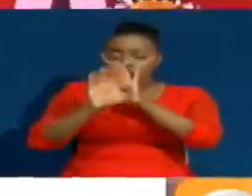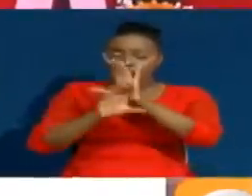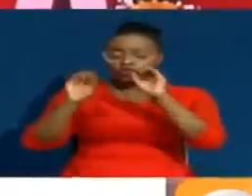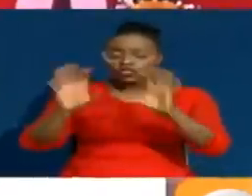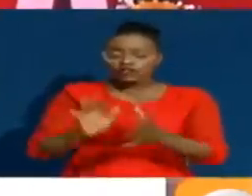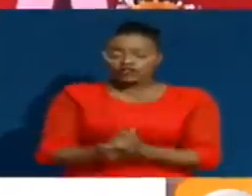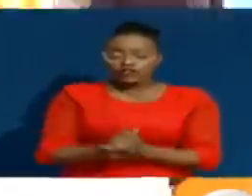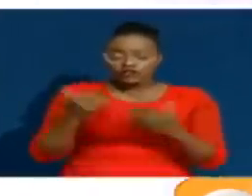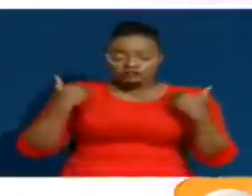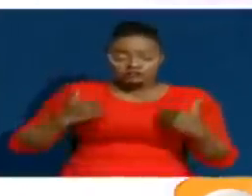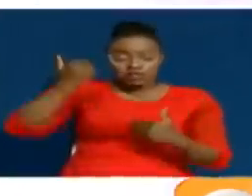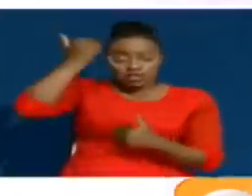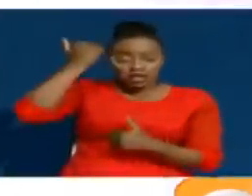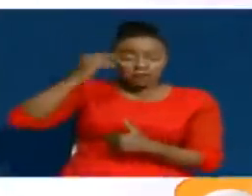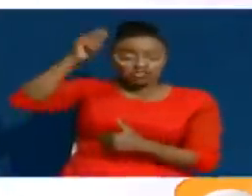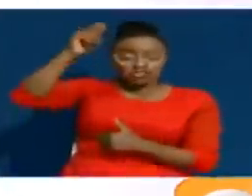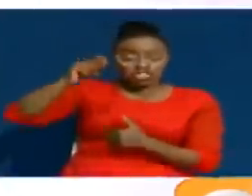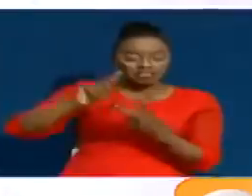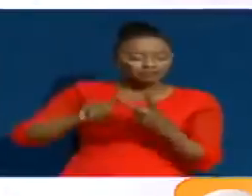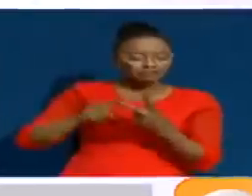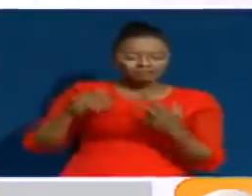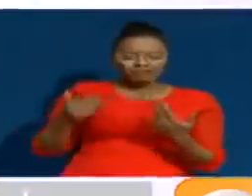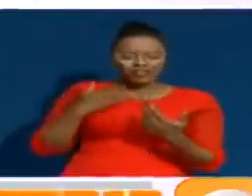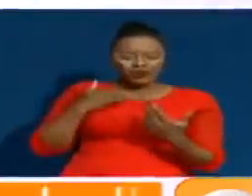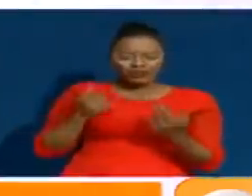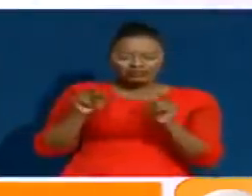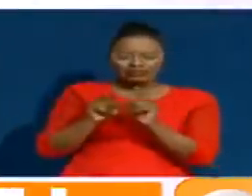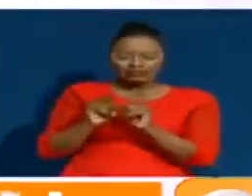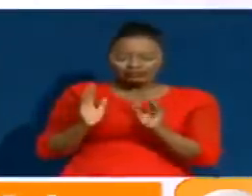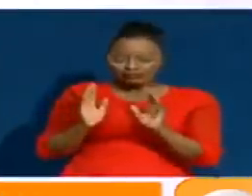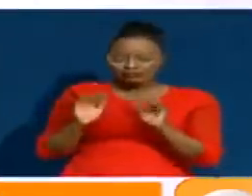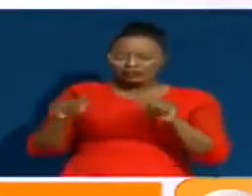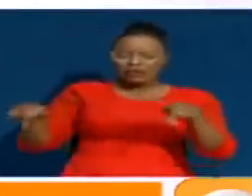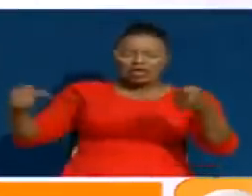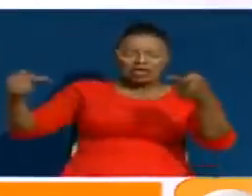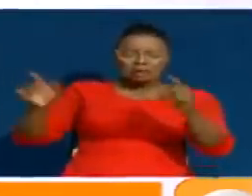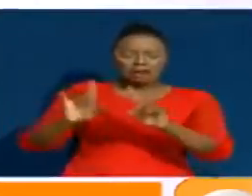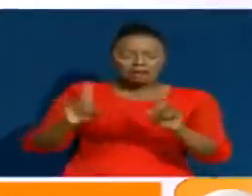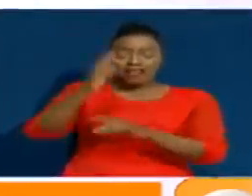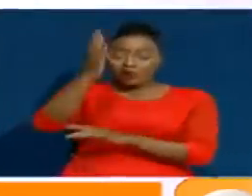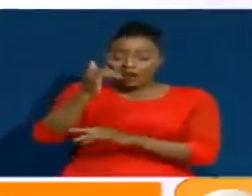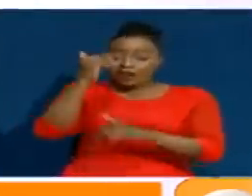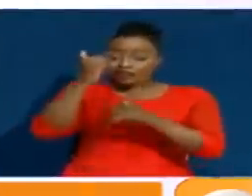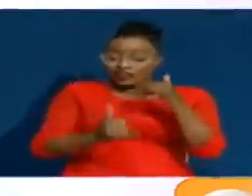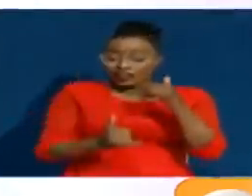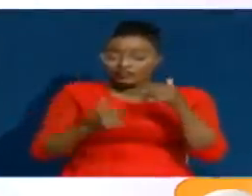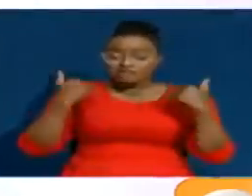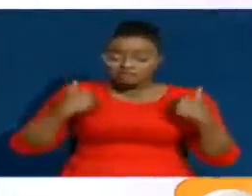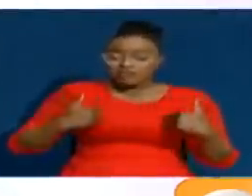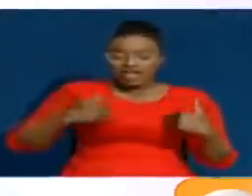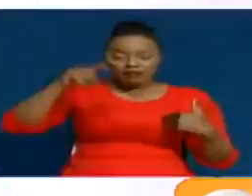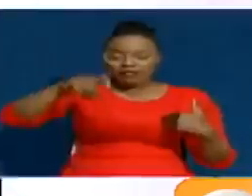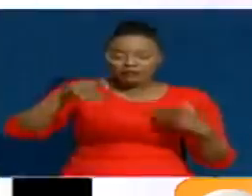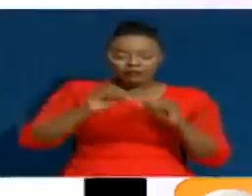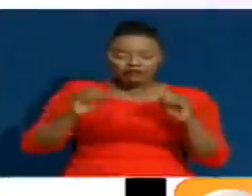kikatiba. I am a judge. I do not want to enter into any controversy, because at the end of the day I